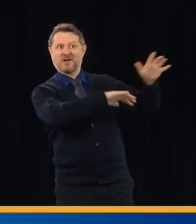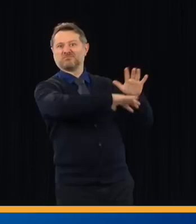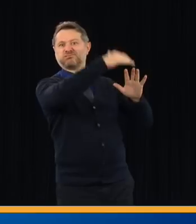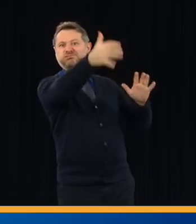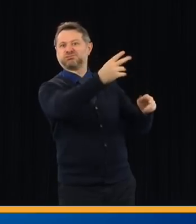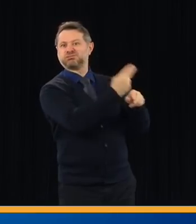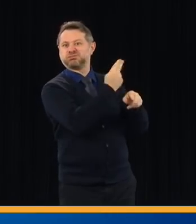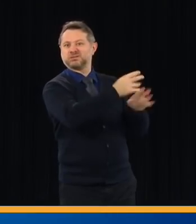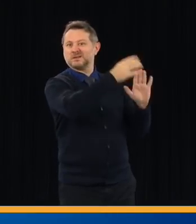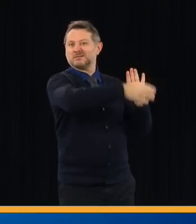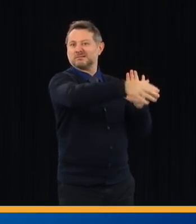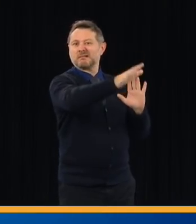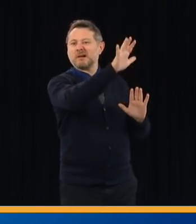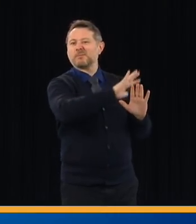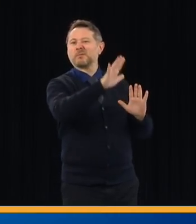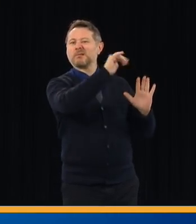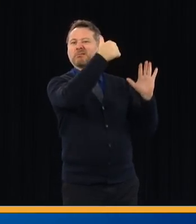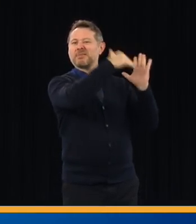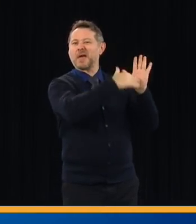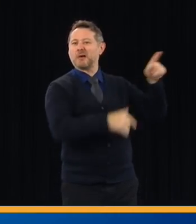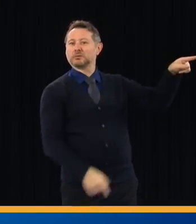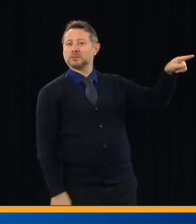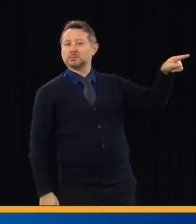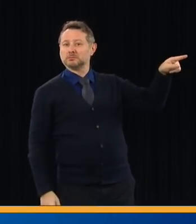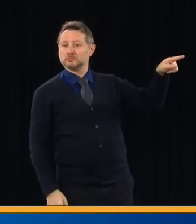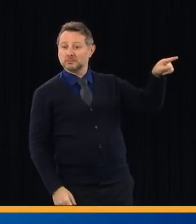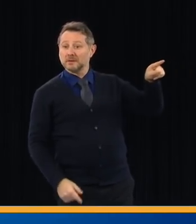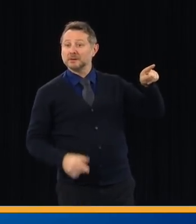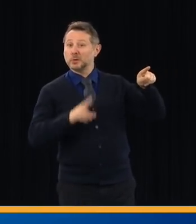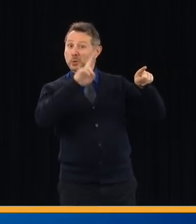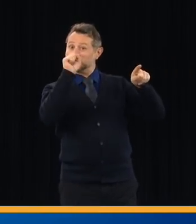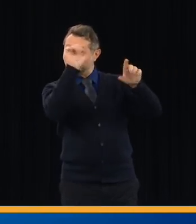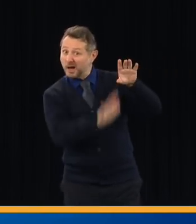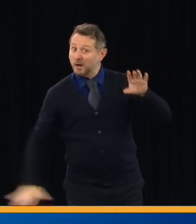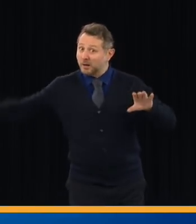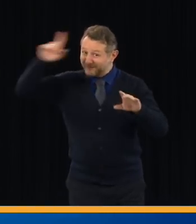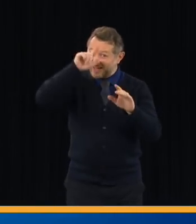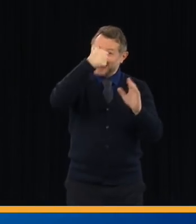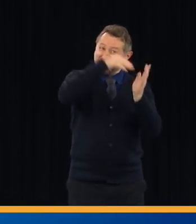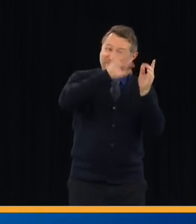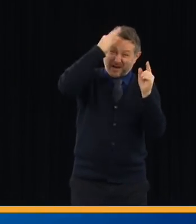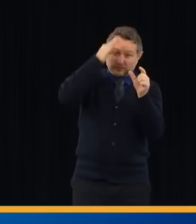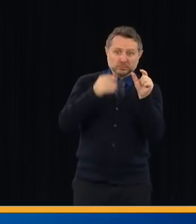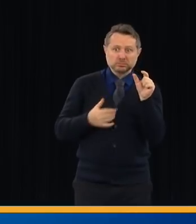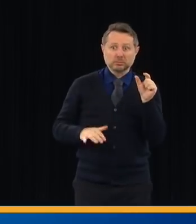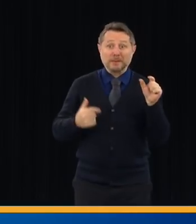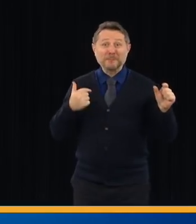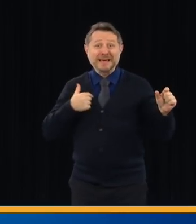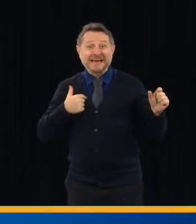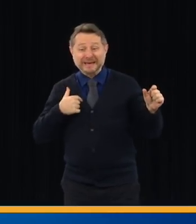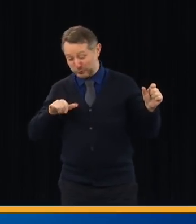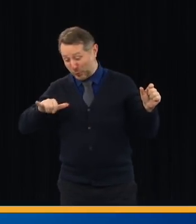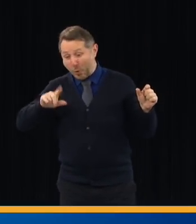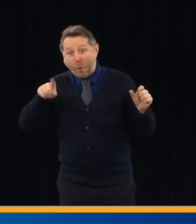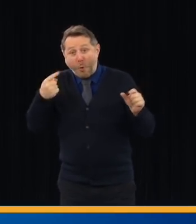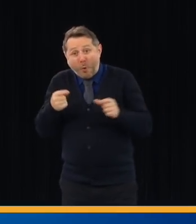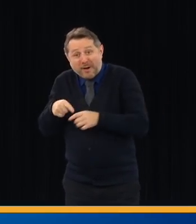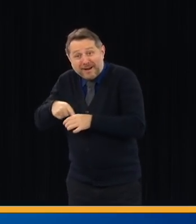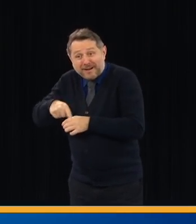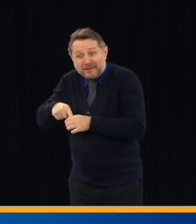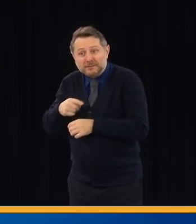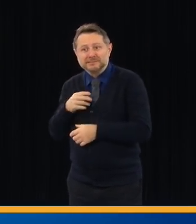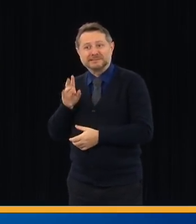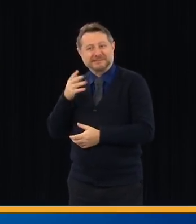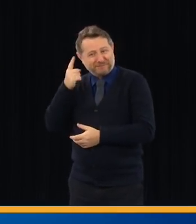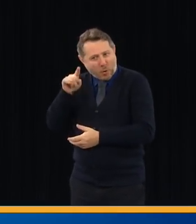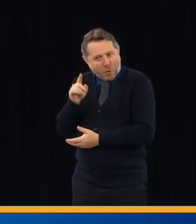was about 10,000 ventilators for the nation. We ordered 17,000 just for the